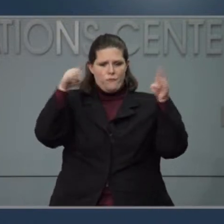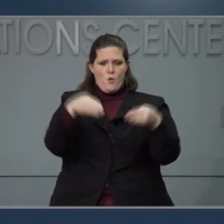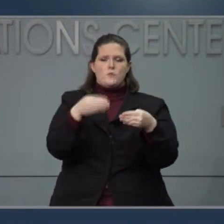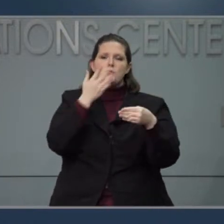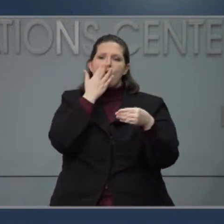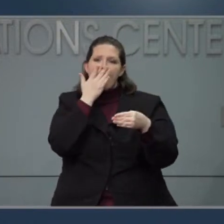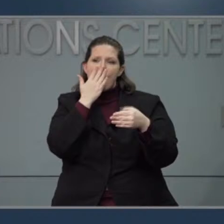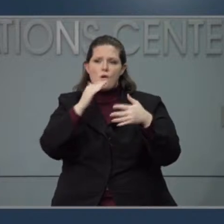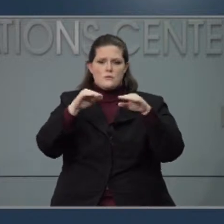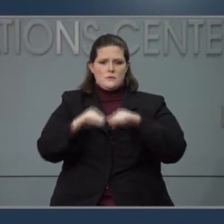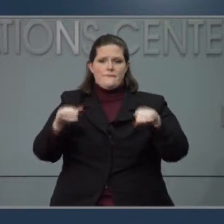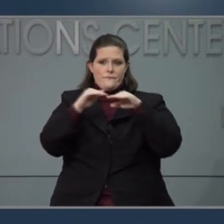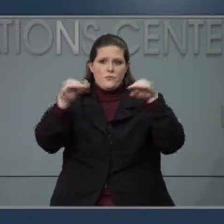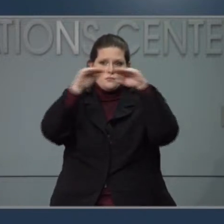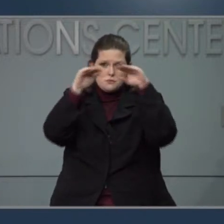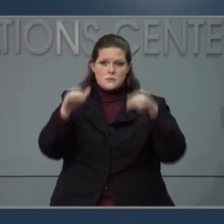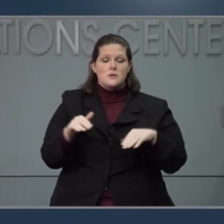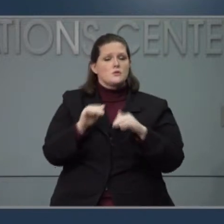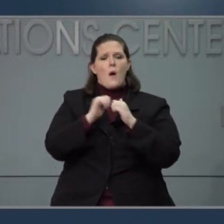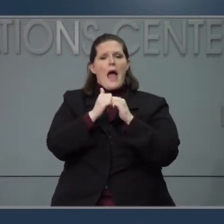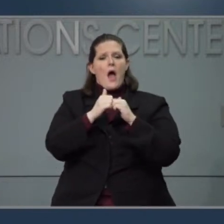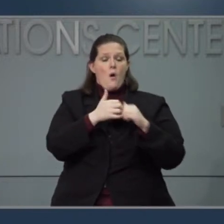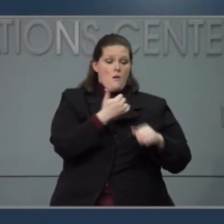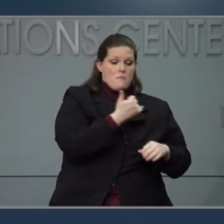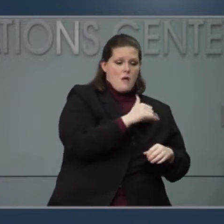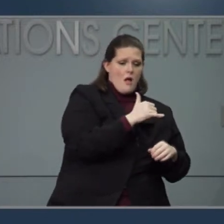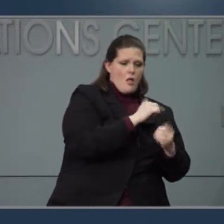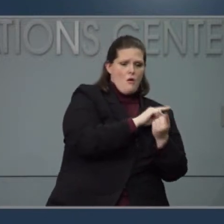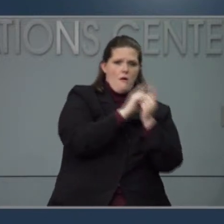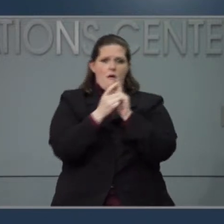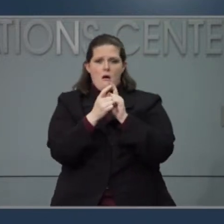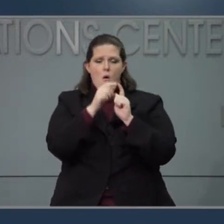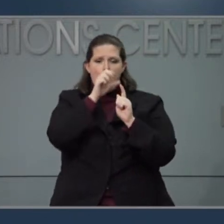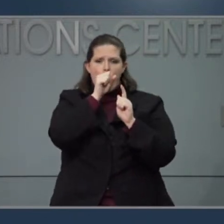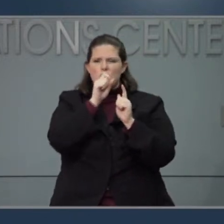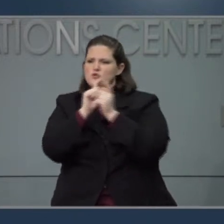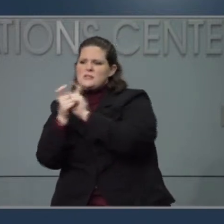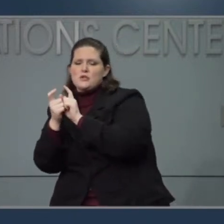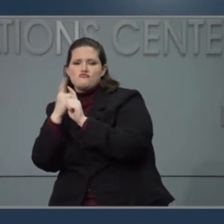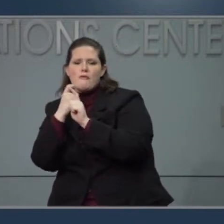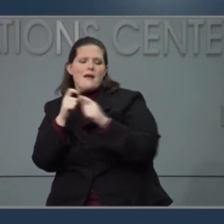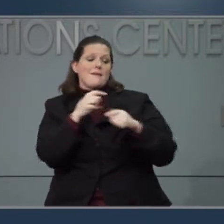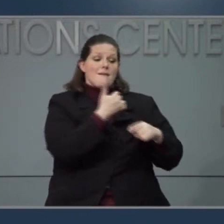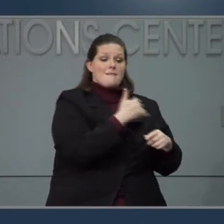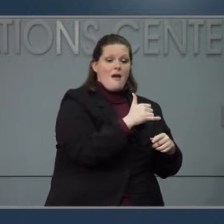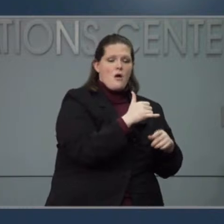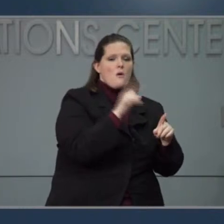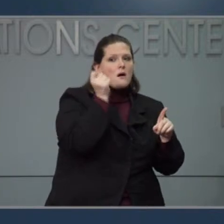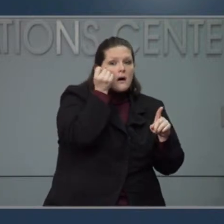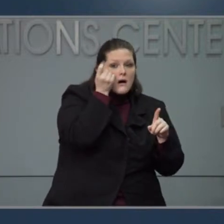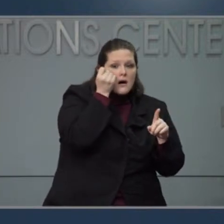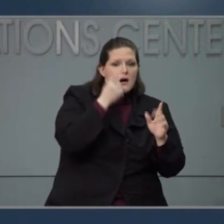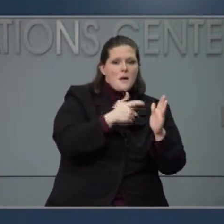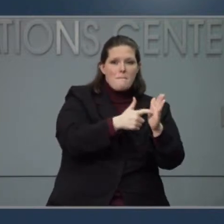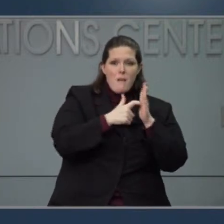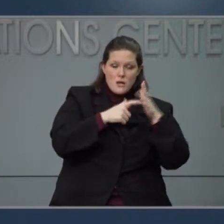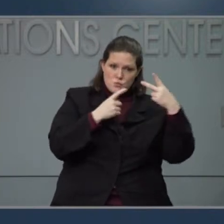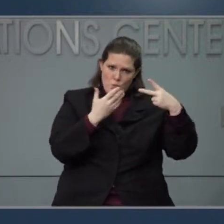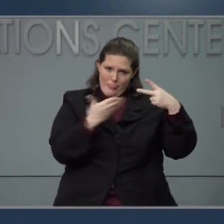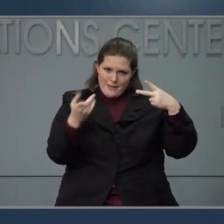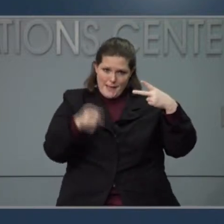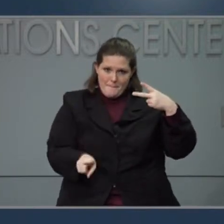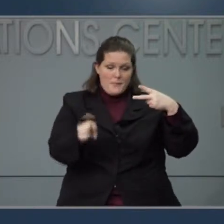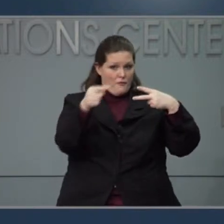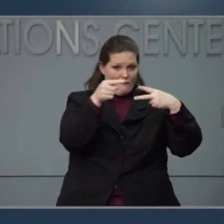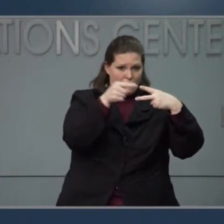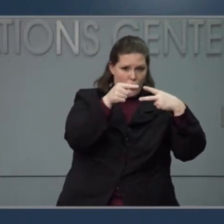spread, and so to move from yellow to red or orange, two things have to happen. First, the county has